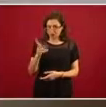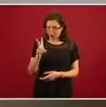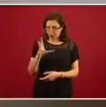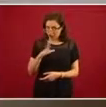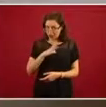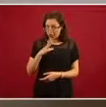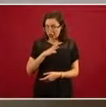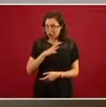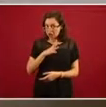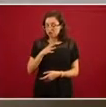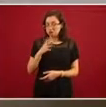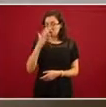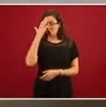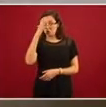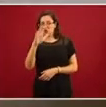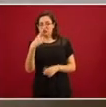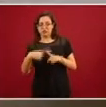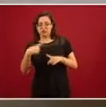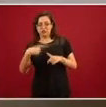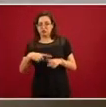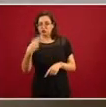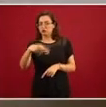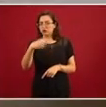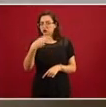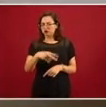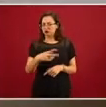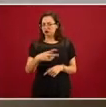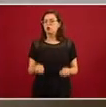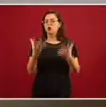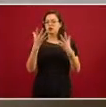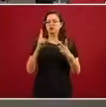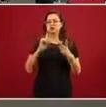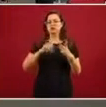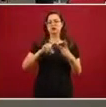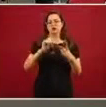have there been unidentified bodies so far?